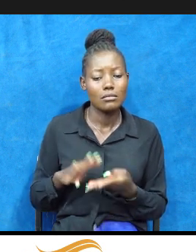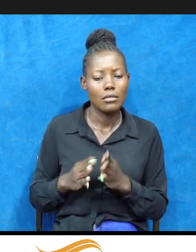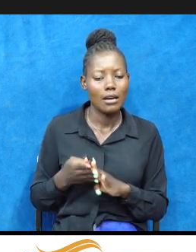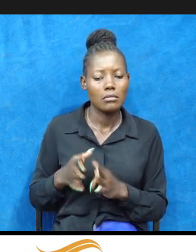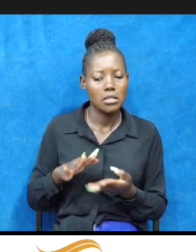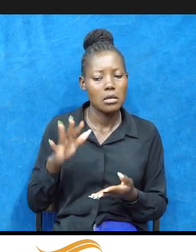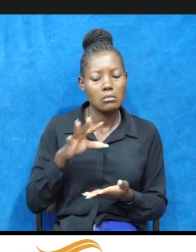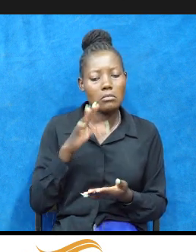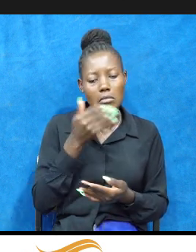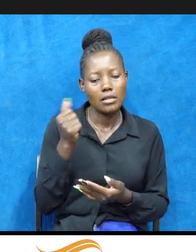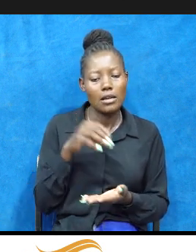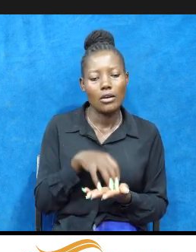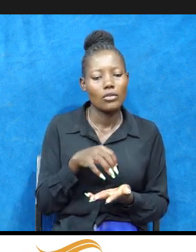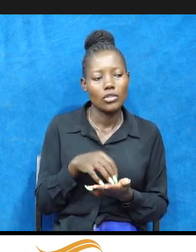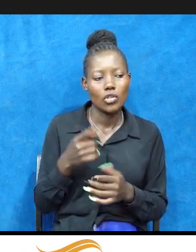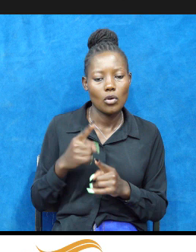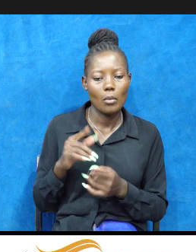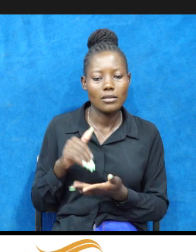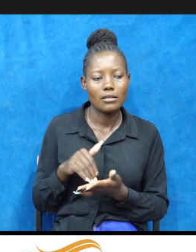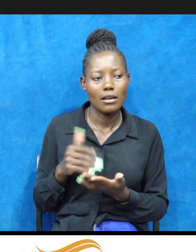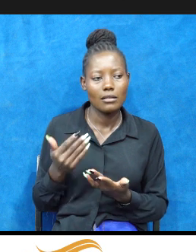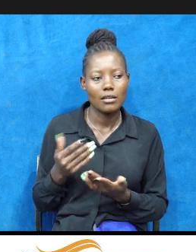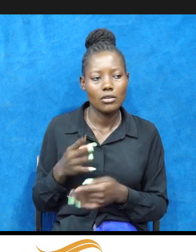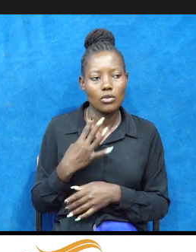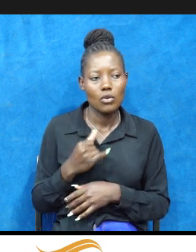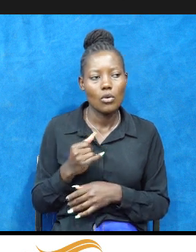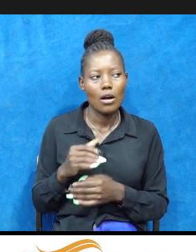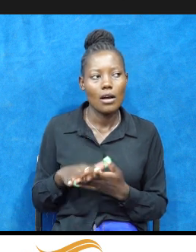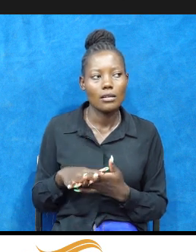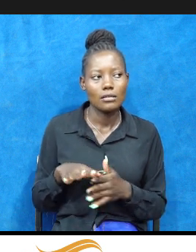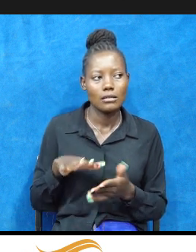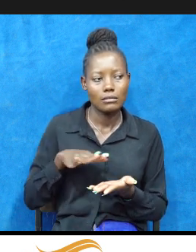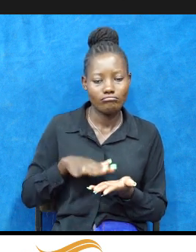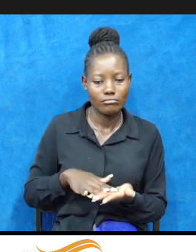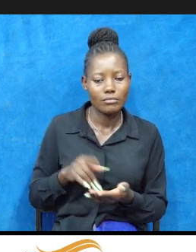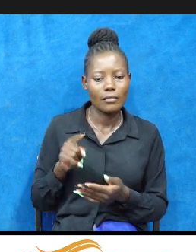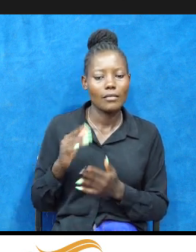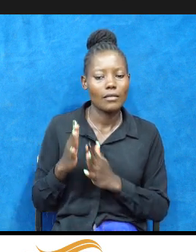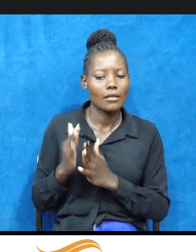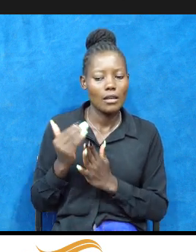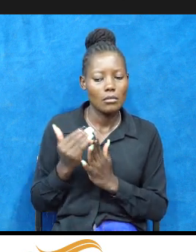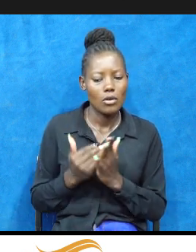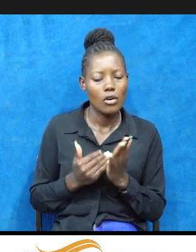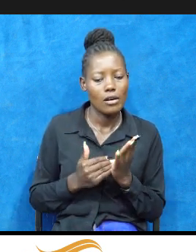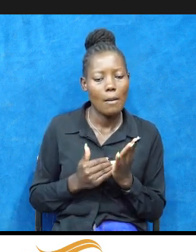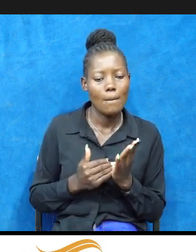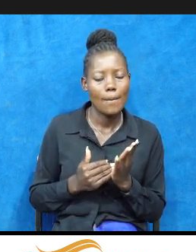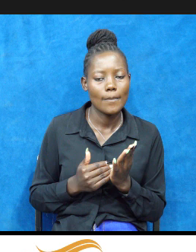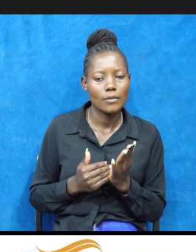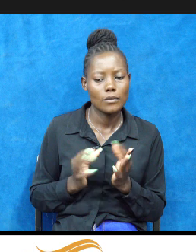conditioner. But again, you're utilizing those plyometrics in this program. It's low level.